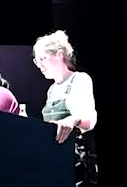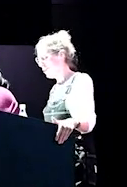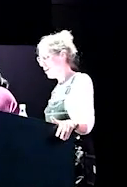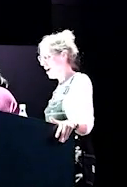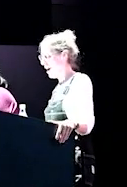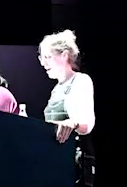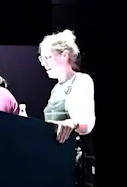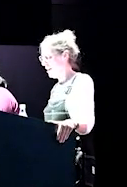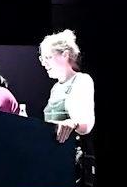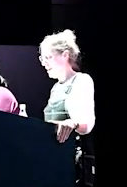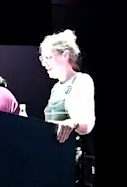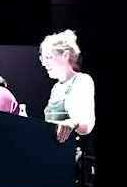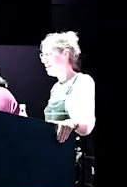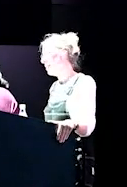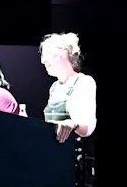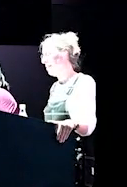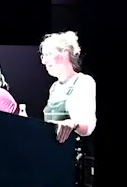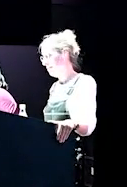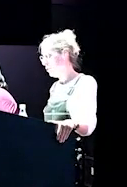to